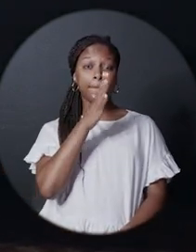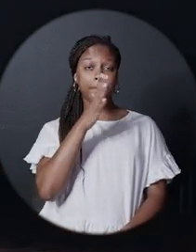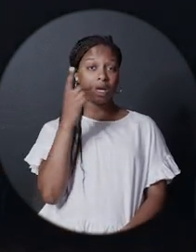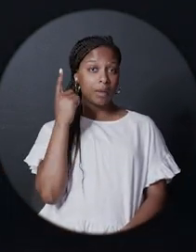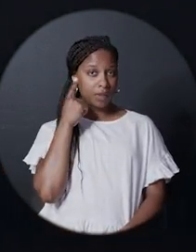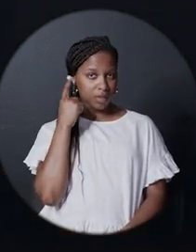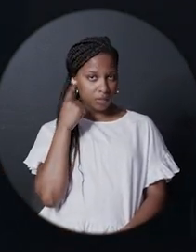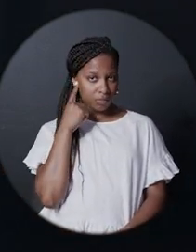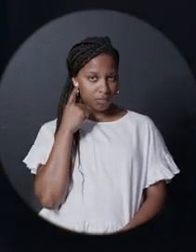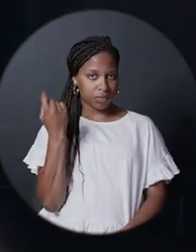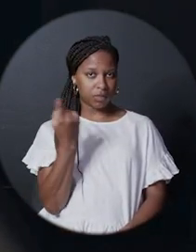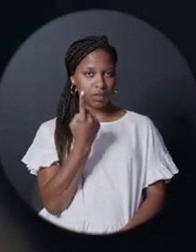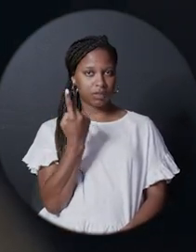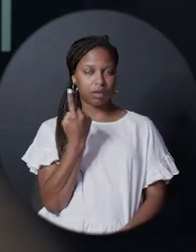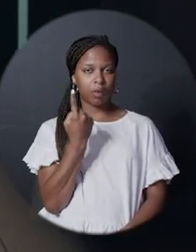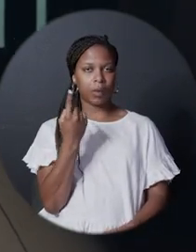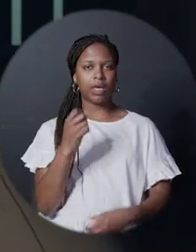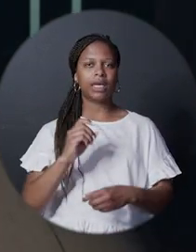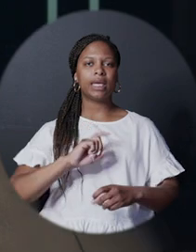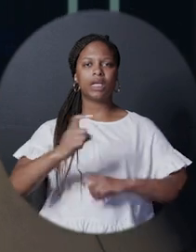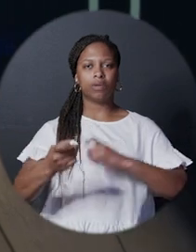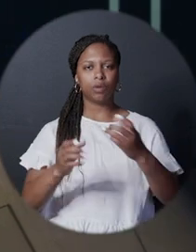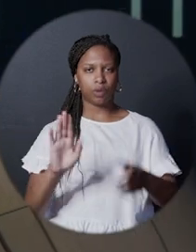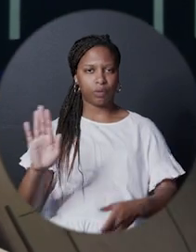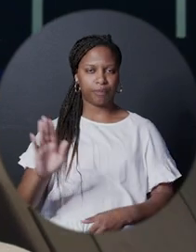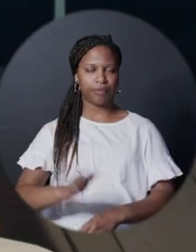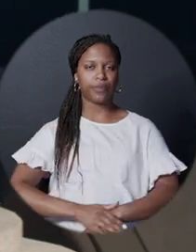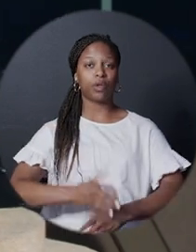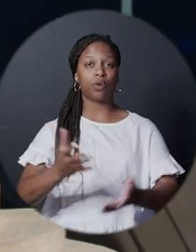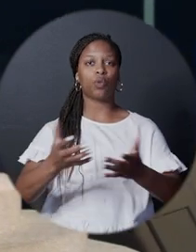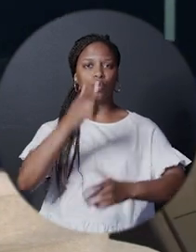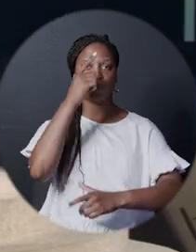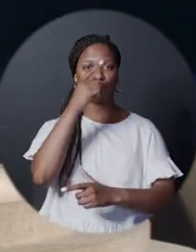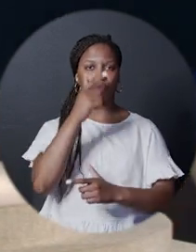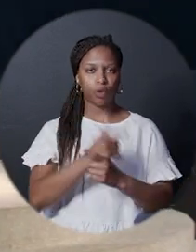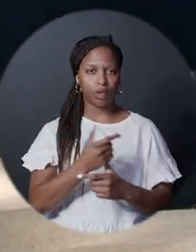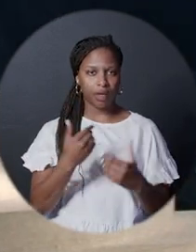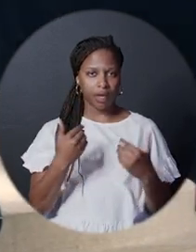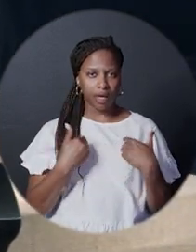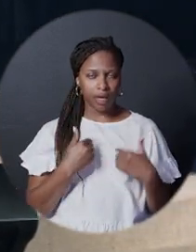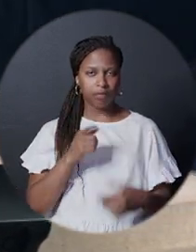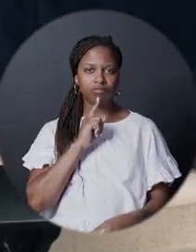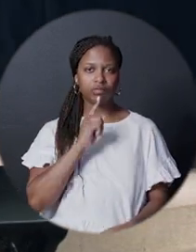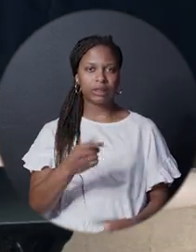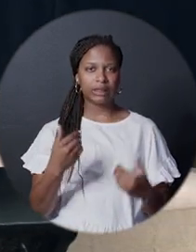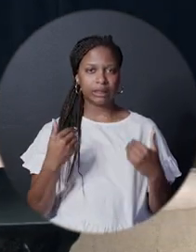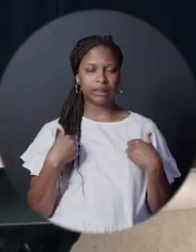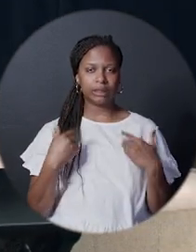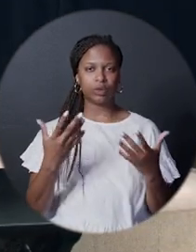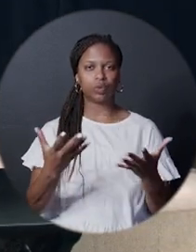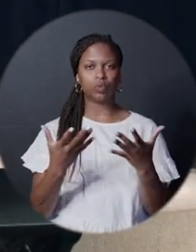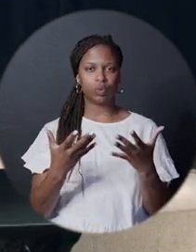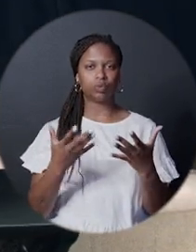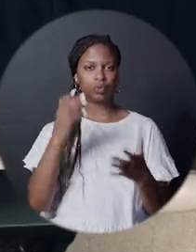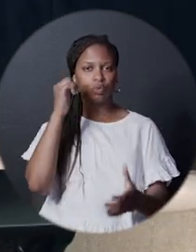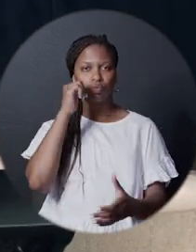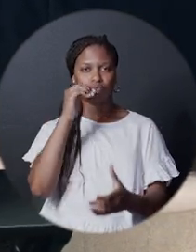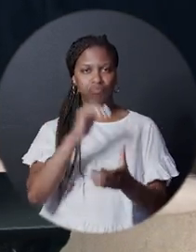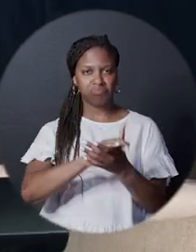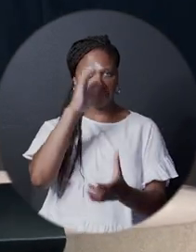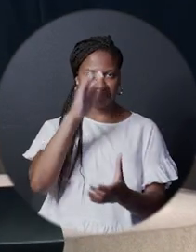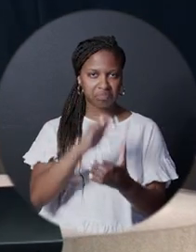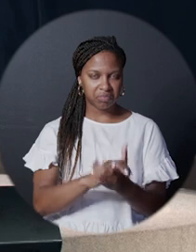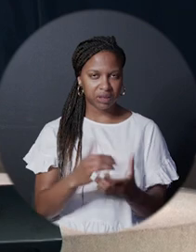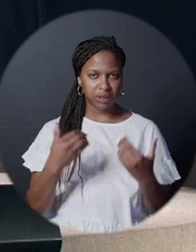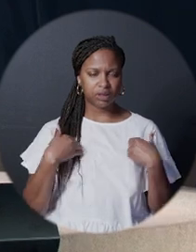If God wanted your mama to hear it, he would have made somebody give it to her. If he would have wanted your brother to have it, he would have made sure your brother had it. If